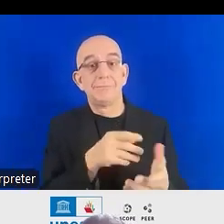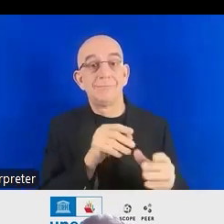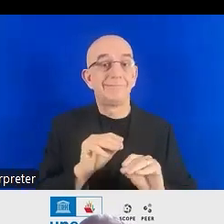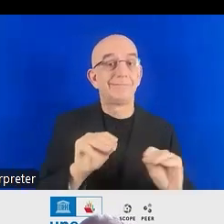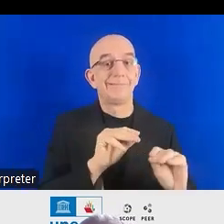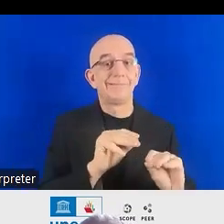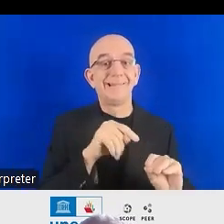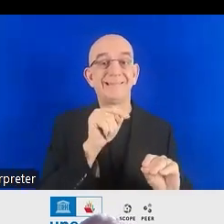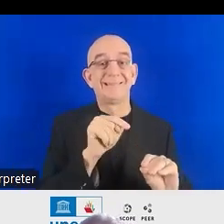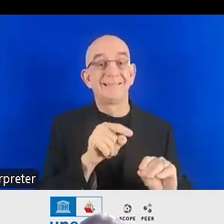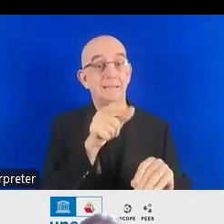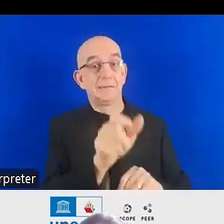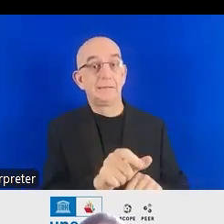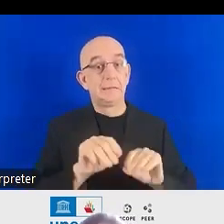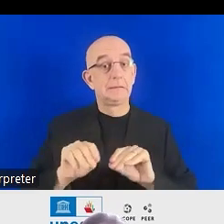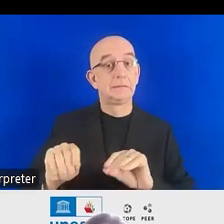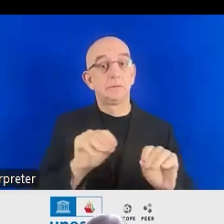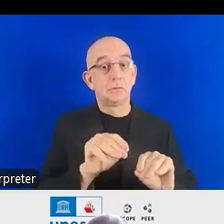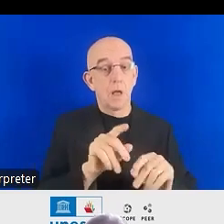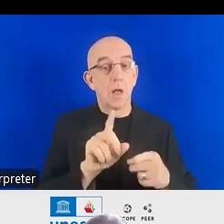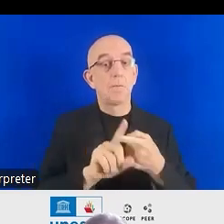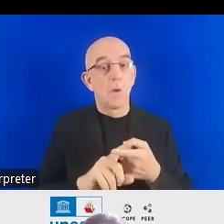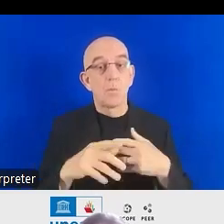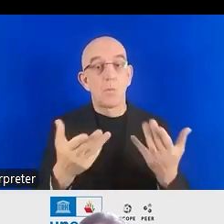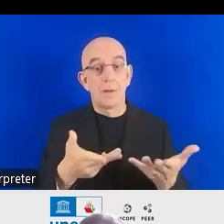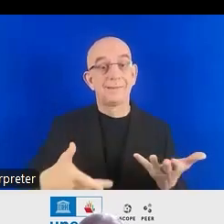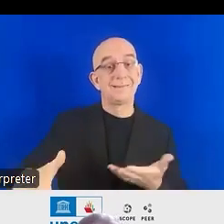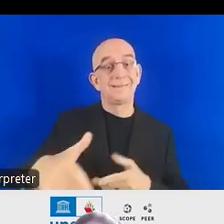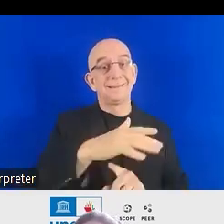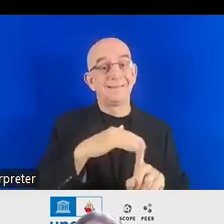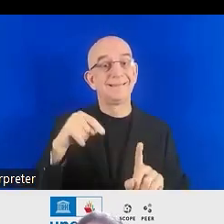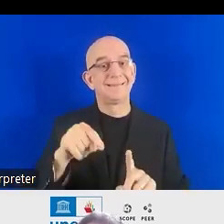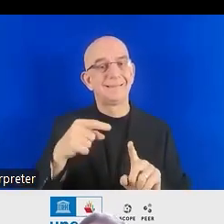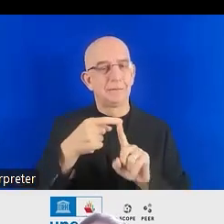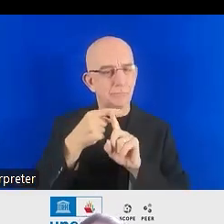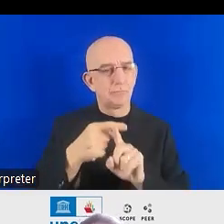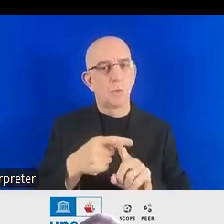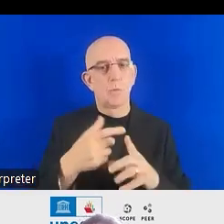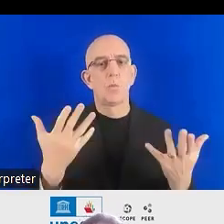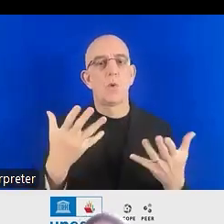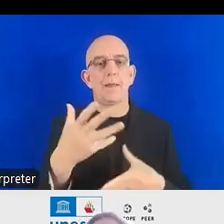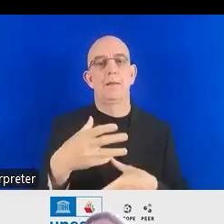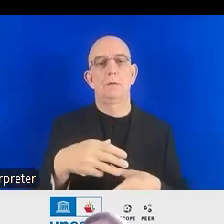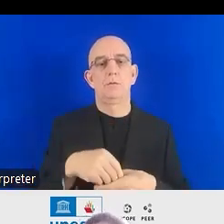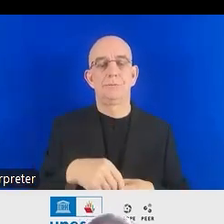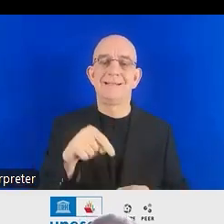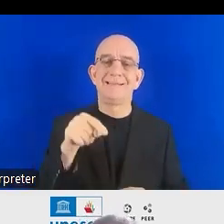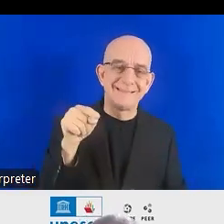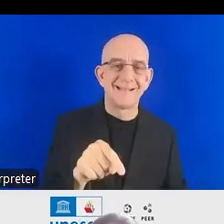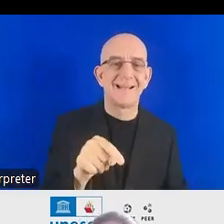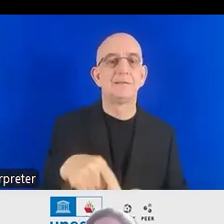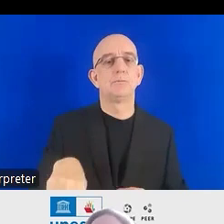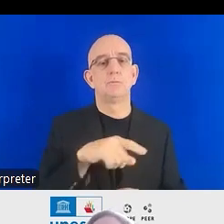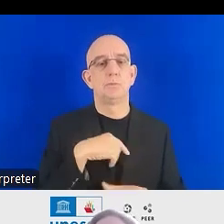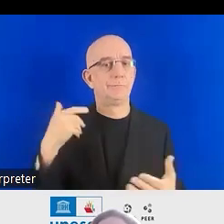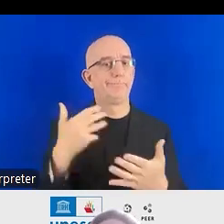developed. So I close here and I'm looking forward for the discussion. Thank you. You have here the QR code to download the report.